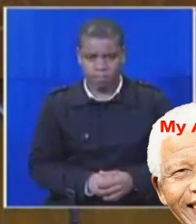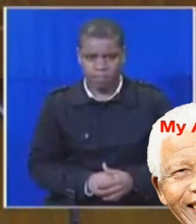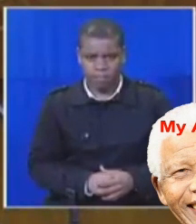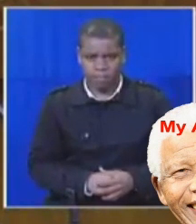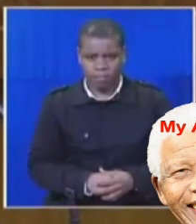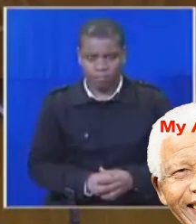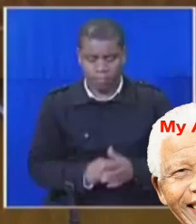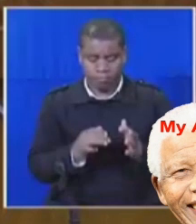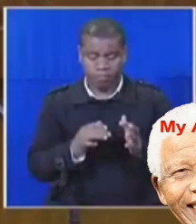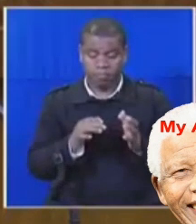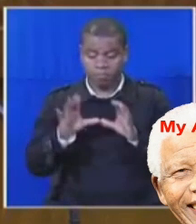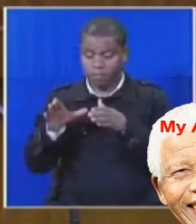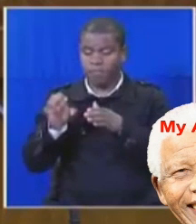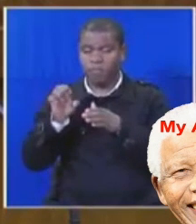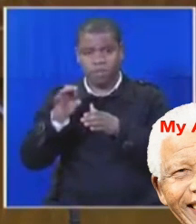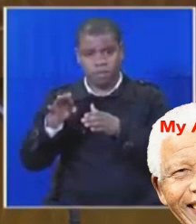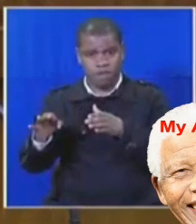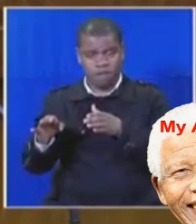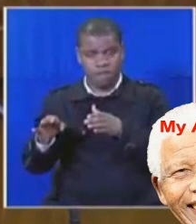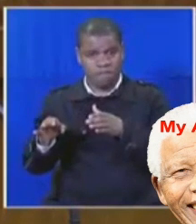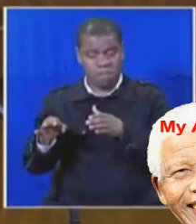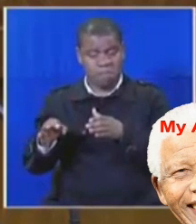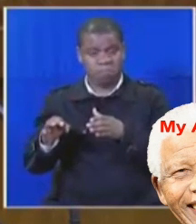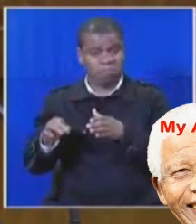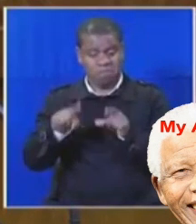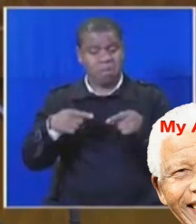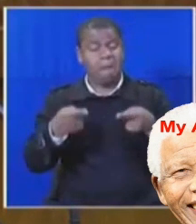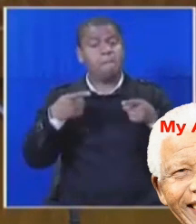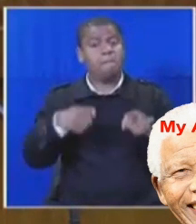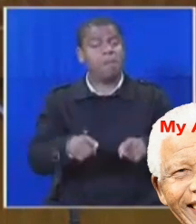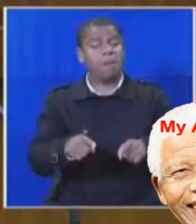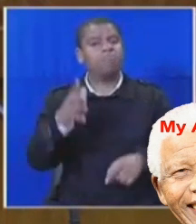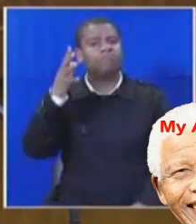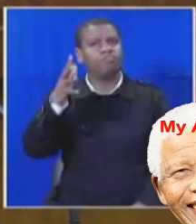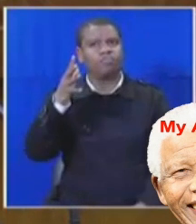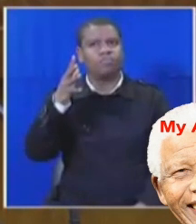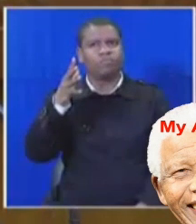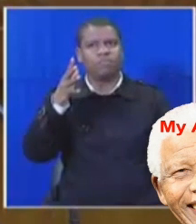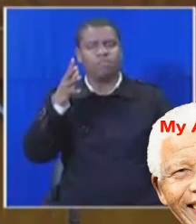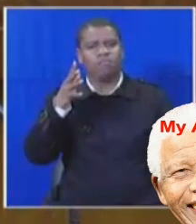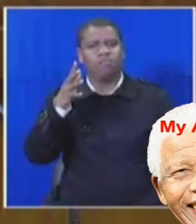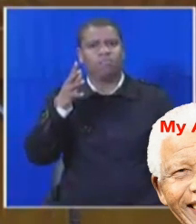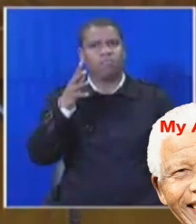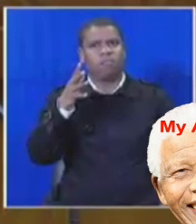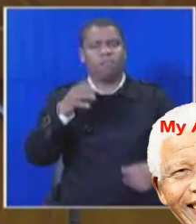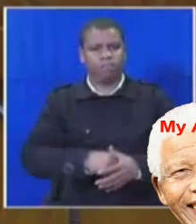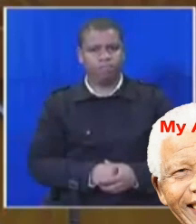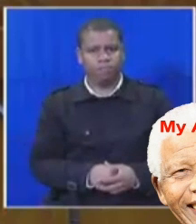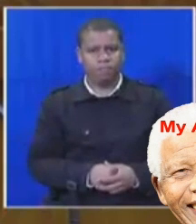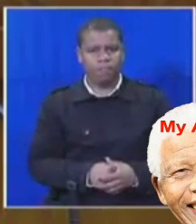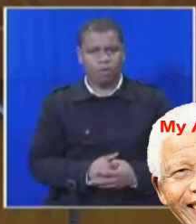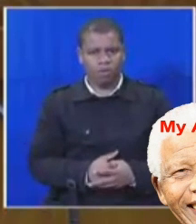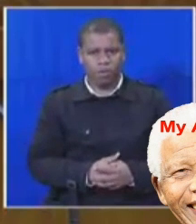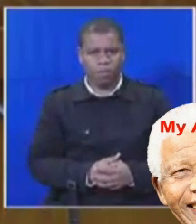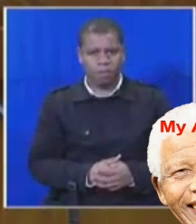the EFF cannot stand here and speak about corruption when its leader, Honorable Malema, is owing Order, 16 Chair. million Order. in